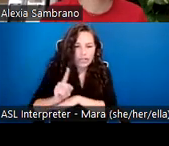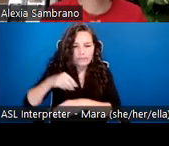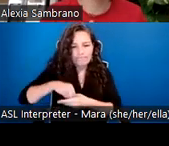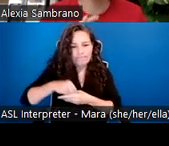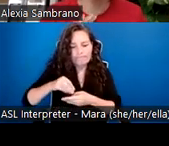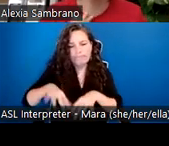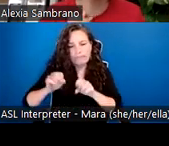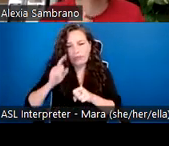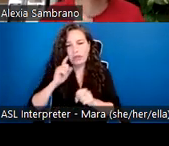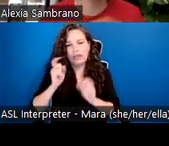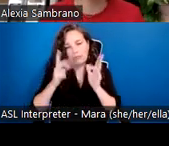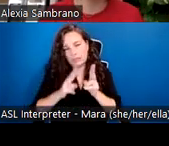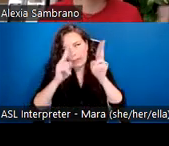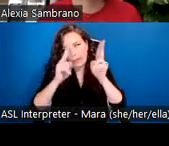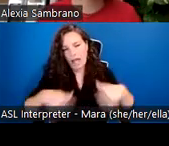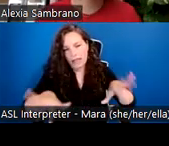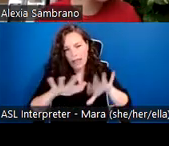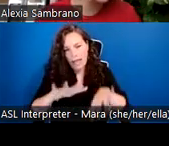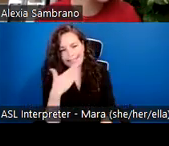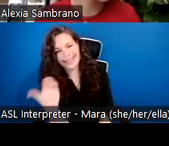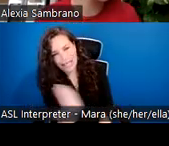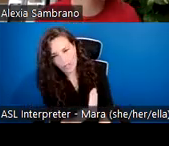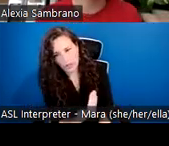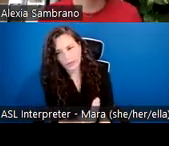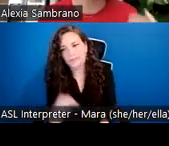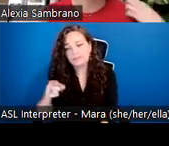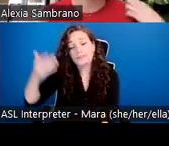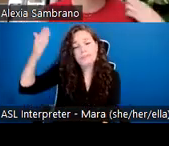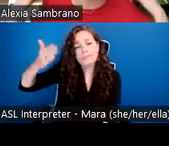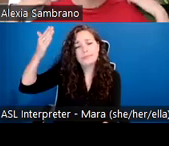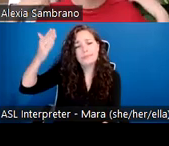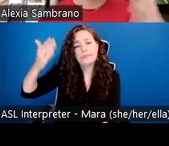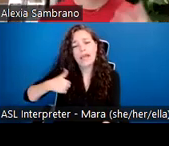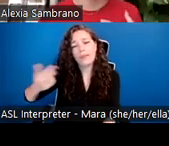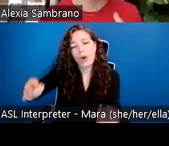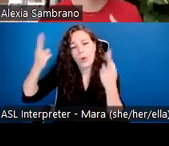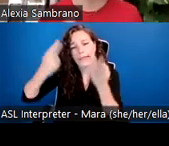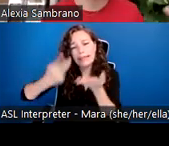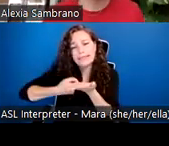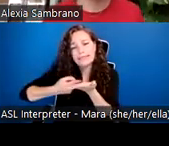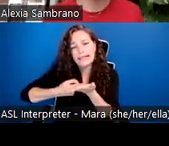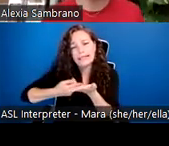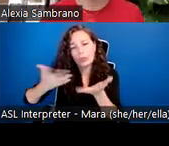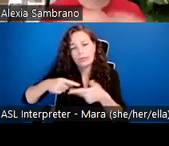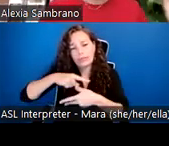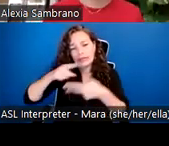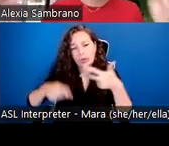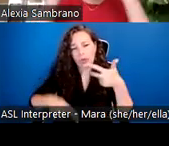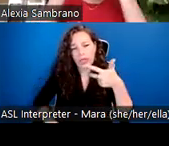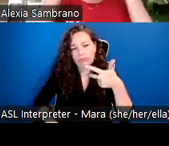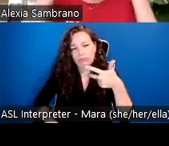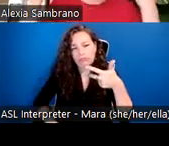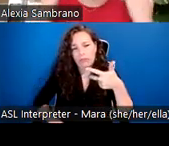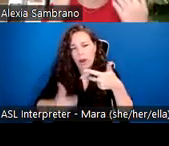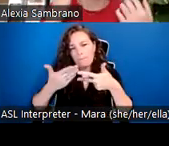Okay, thank you, folks. So in this presentation, what I'm really hoping to discuss with you all are these three broad